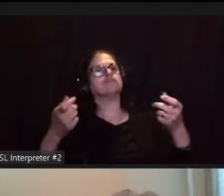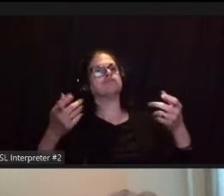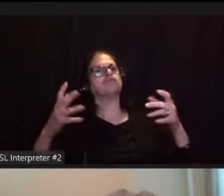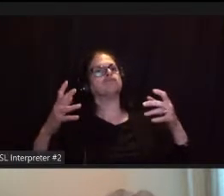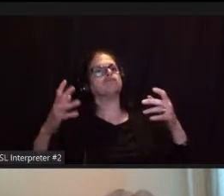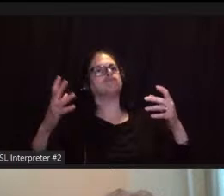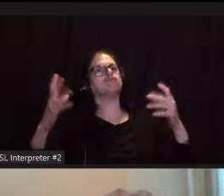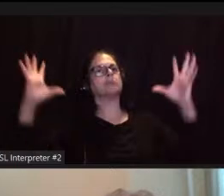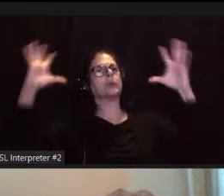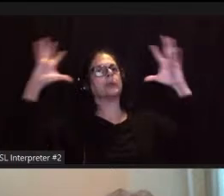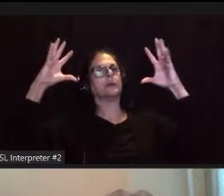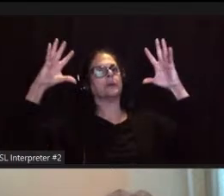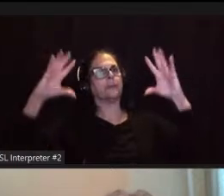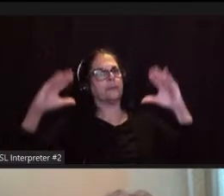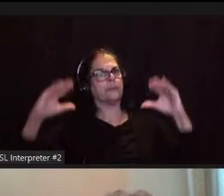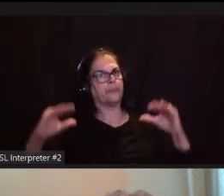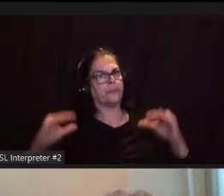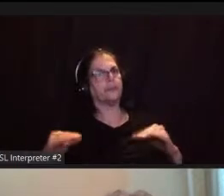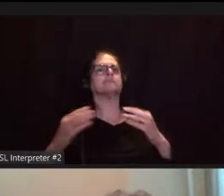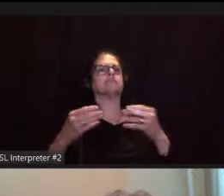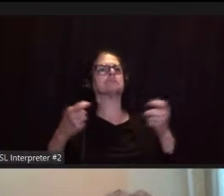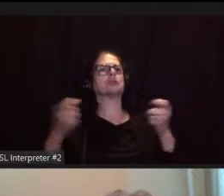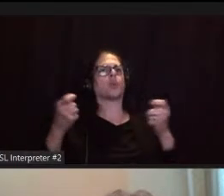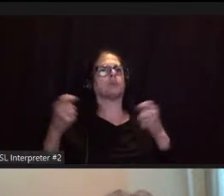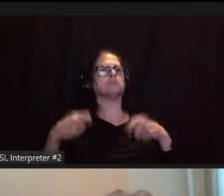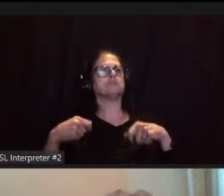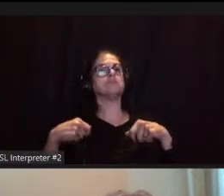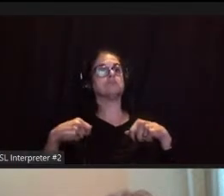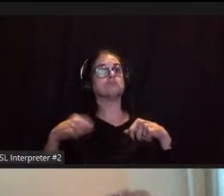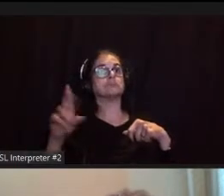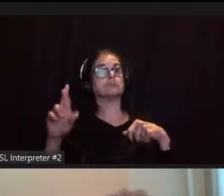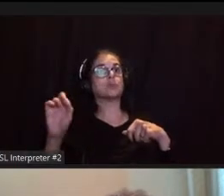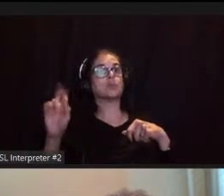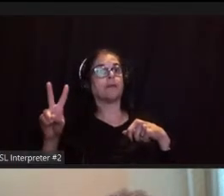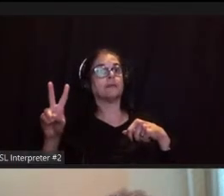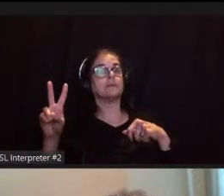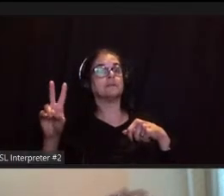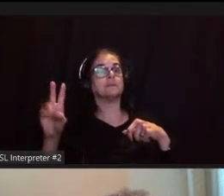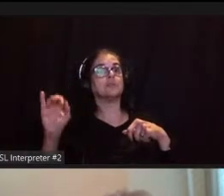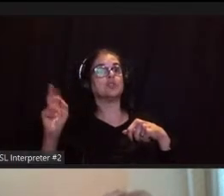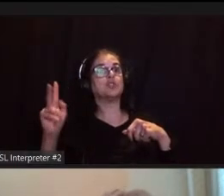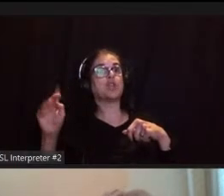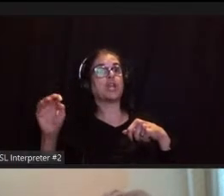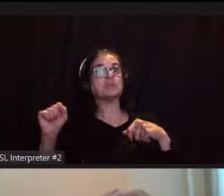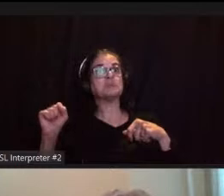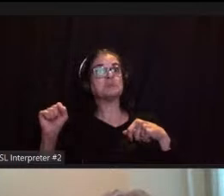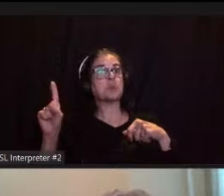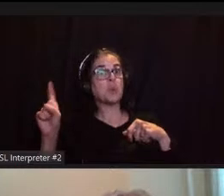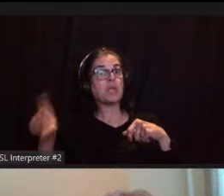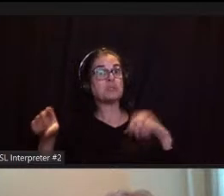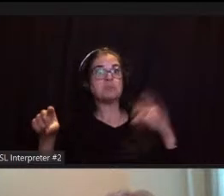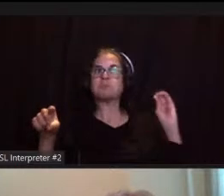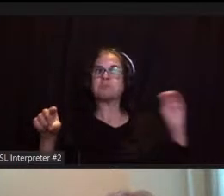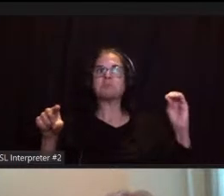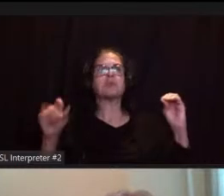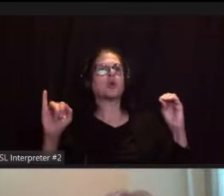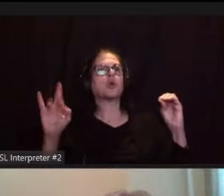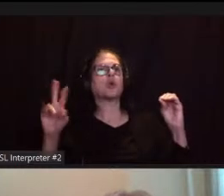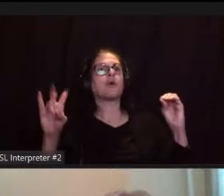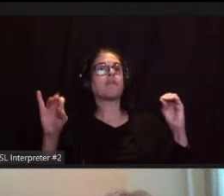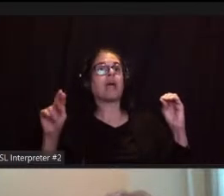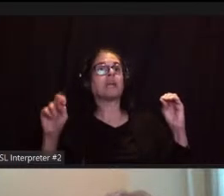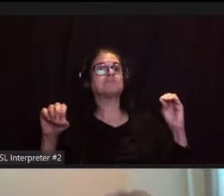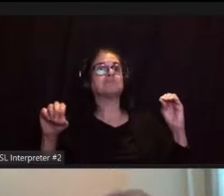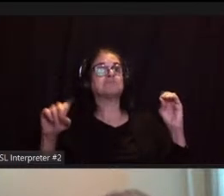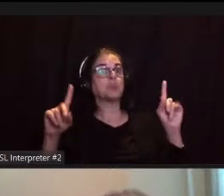Reverend Jakes, any questions? No questions. Director Irvine? No questions, thank you. All right, that